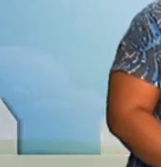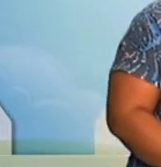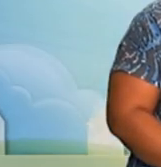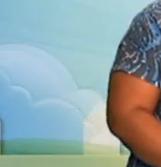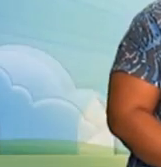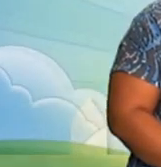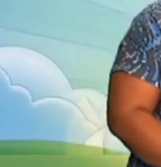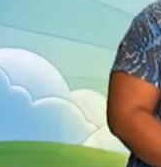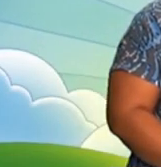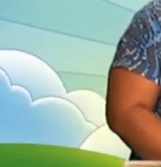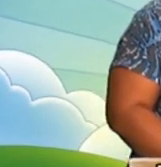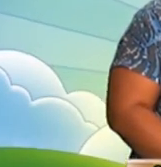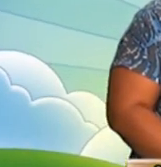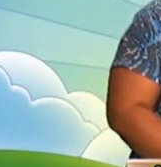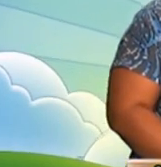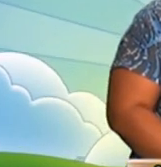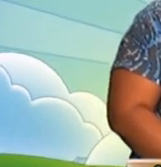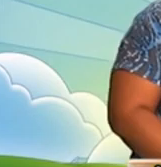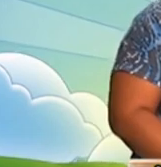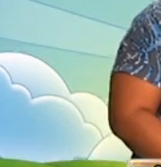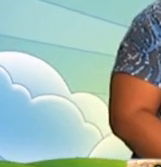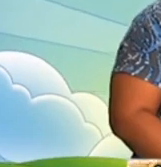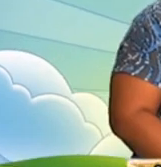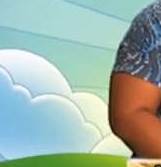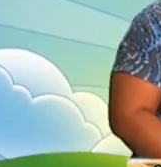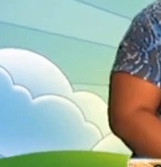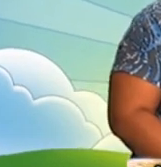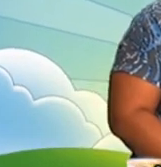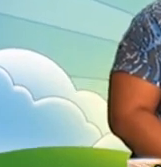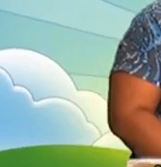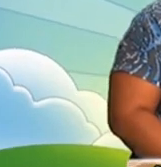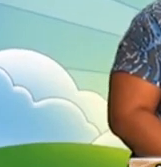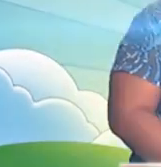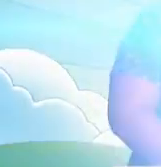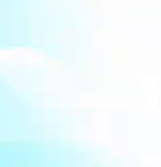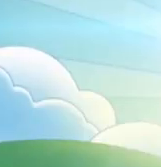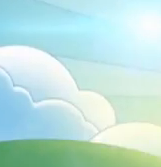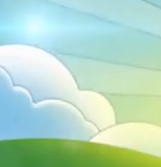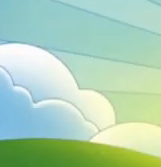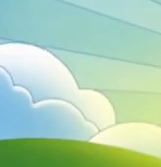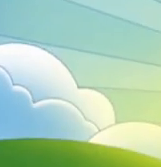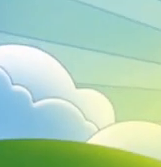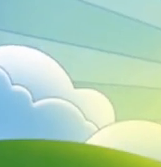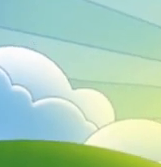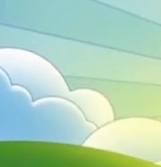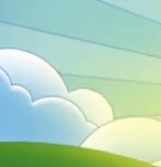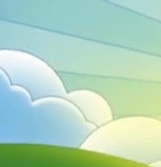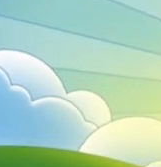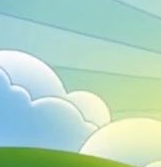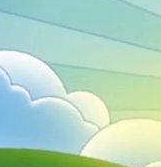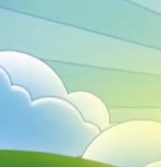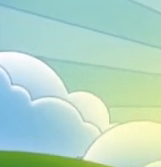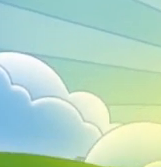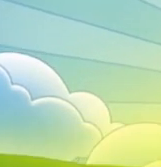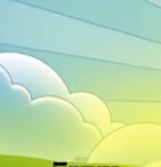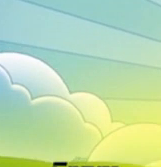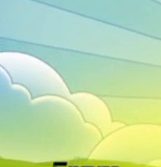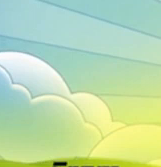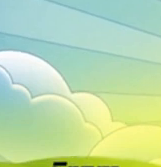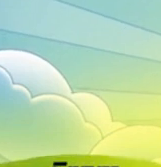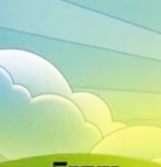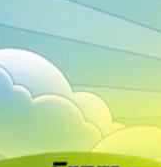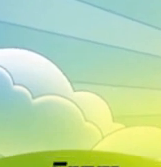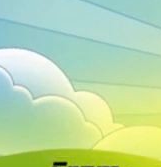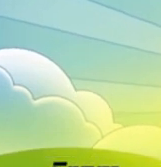wala loma taki na ngwane. Dalabina oya wo meliki. Mulre oya wo Samuel Samuli. Nama kikira ena be mataka. Oniti